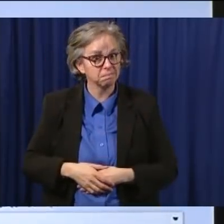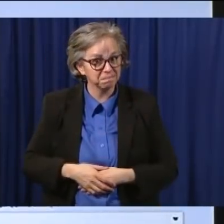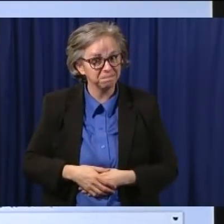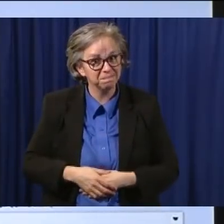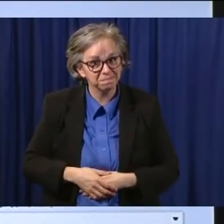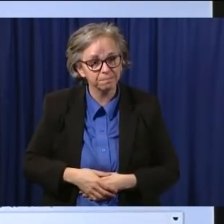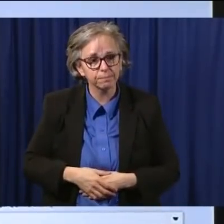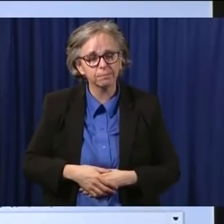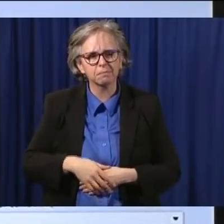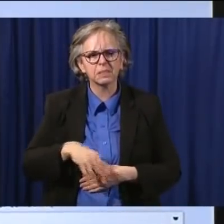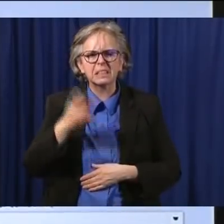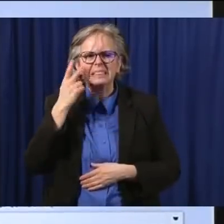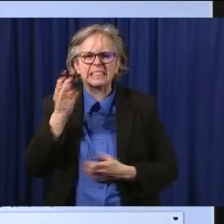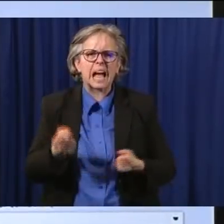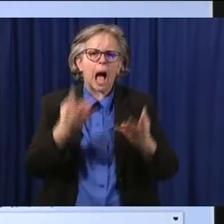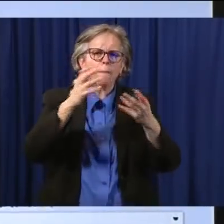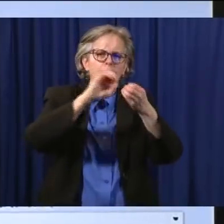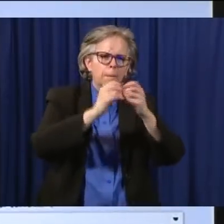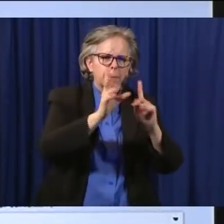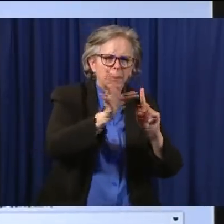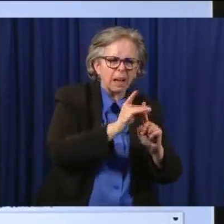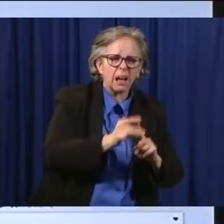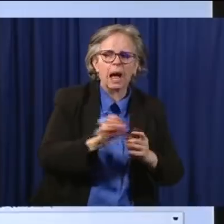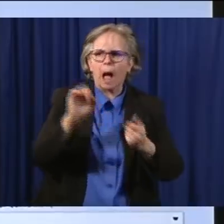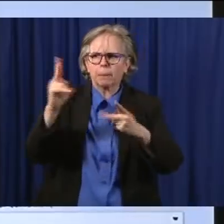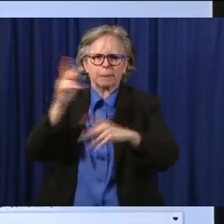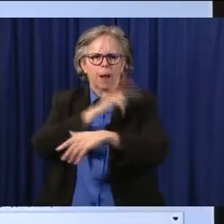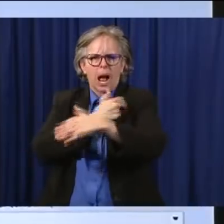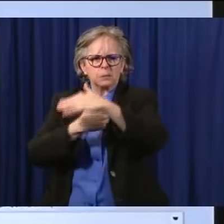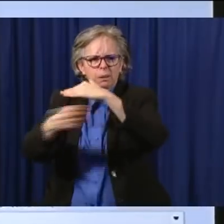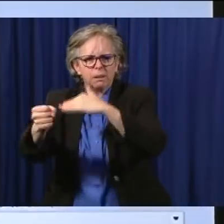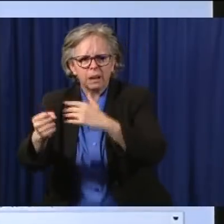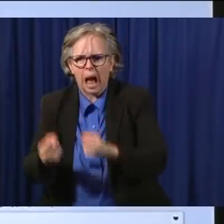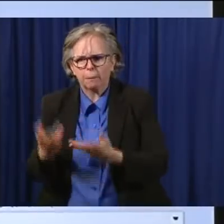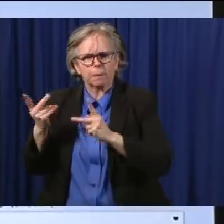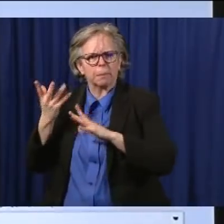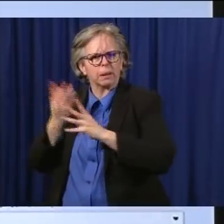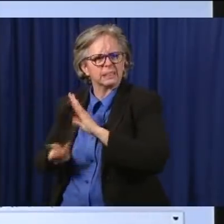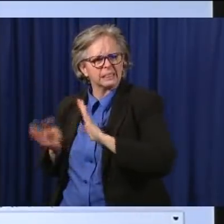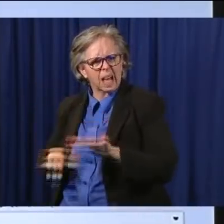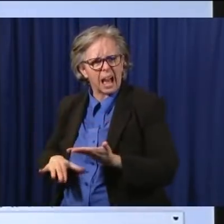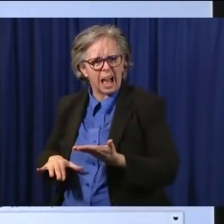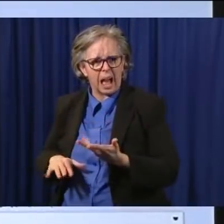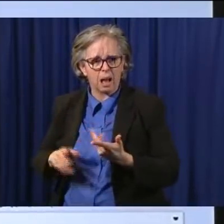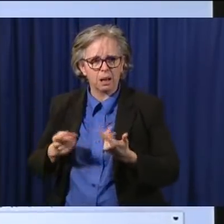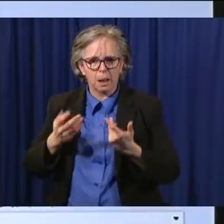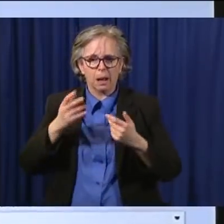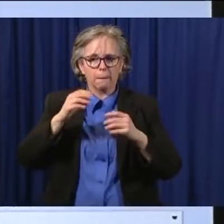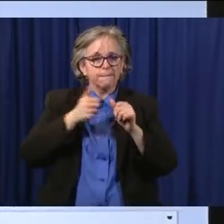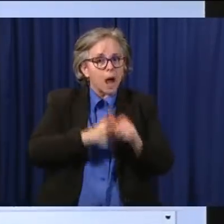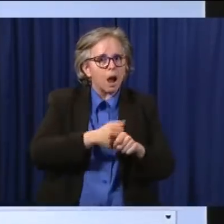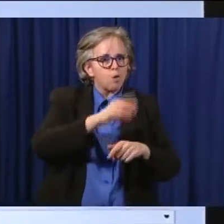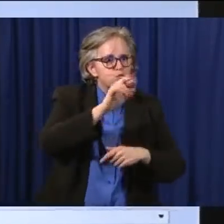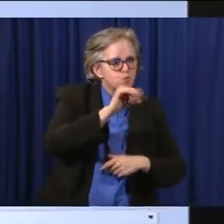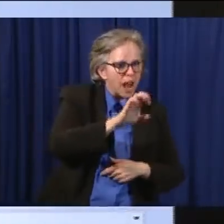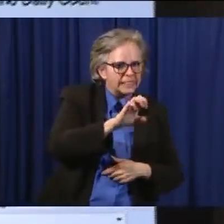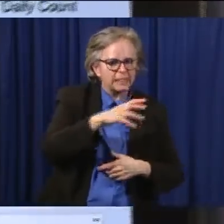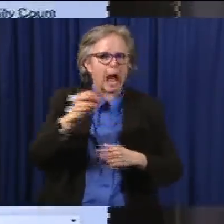numbers, hospitalizations, death, data by race, data by ethnic background.